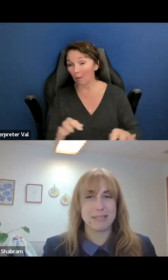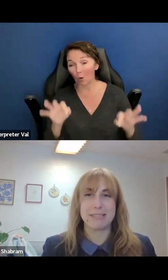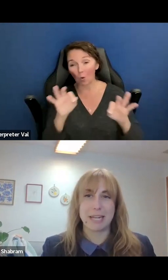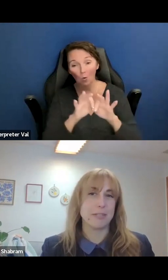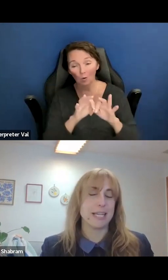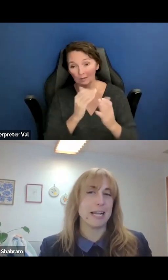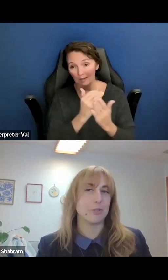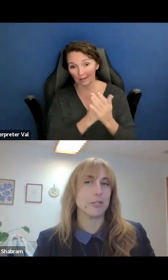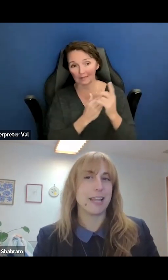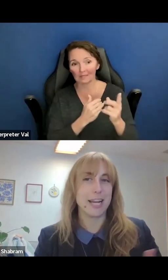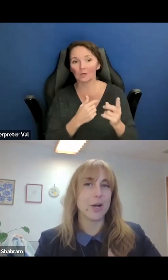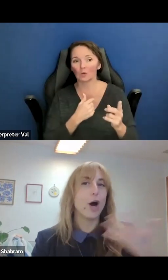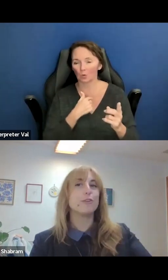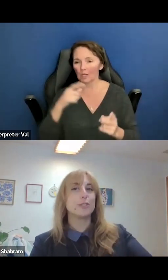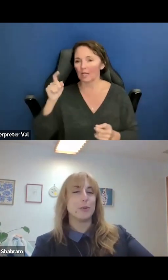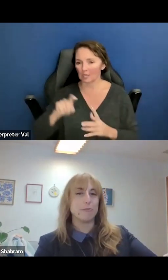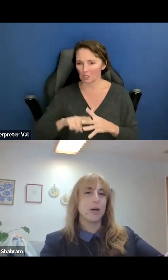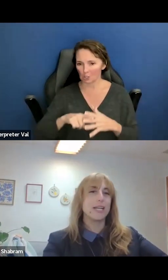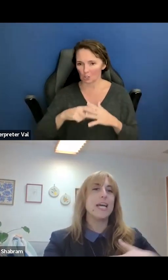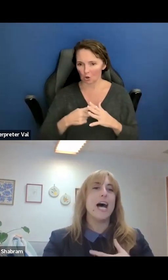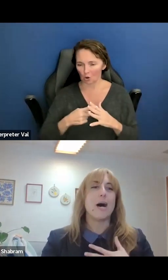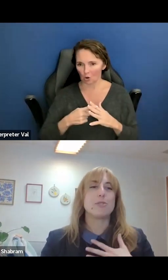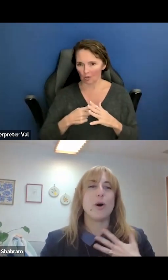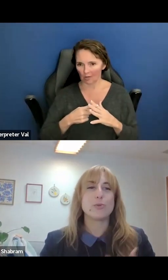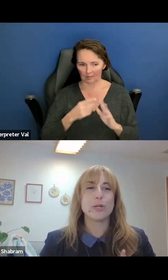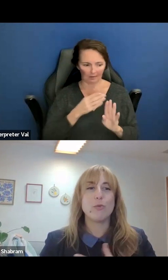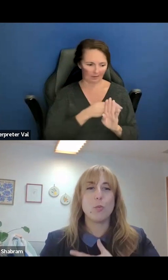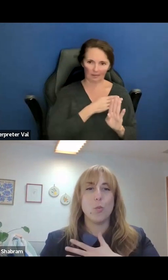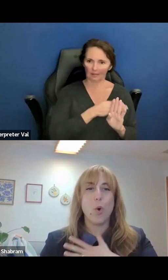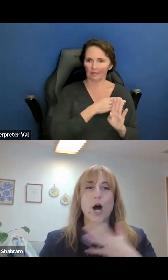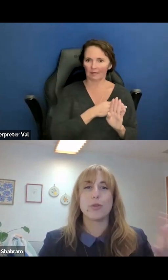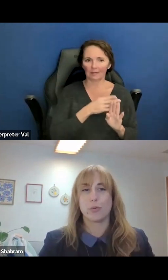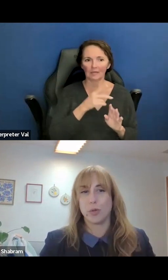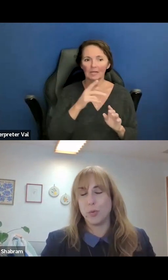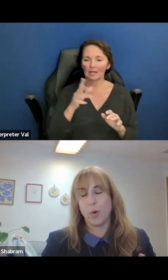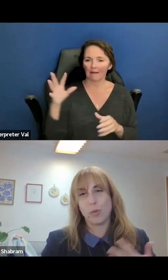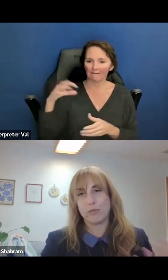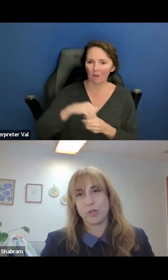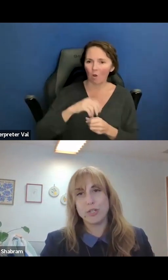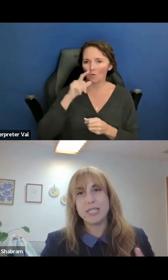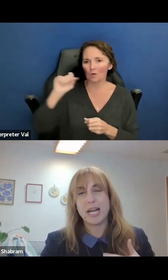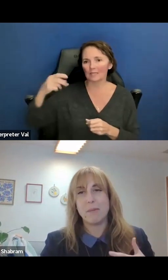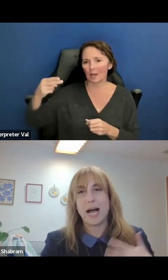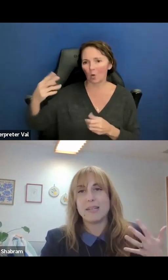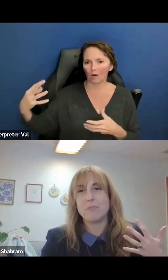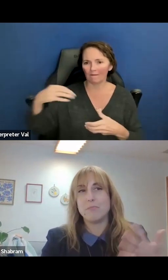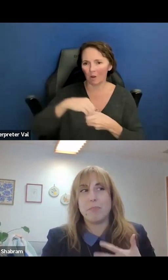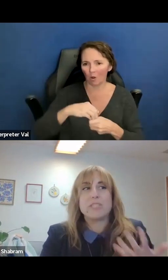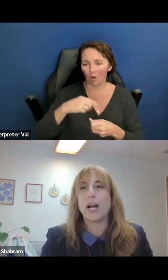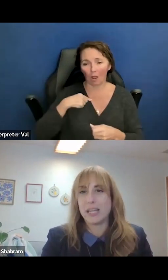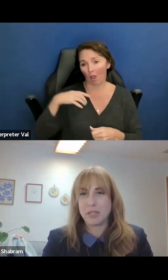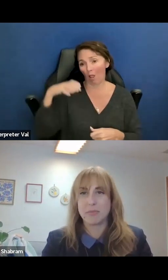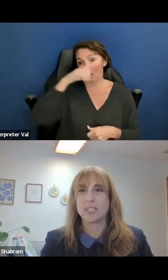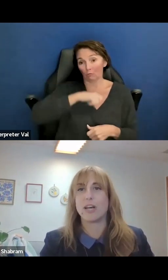have some lessons that I feel like I have learned that I could offer to everyone. So I'll sort of walk through what we've learned